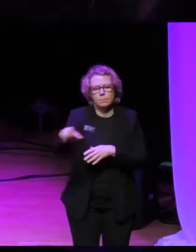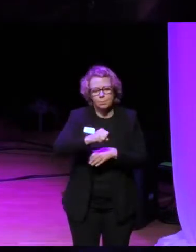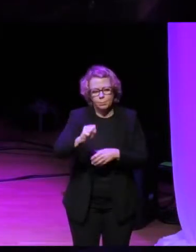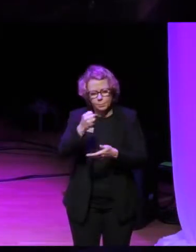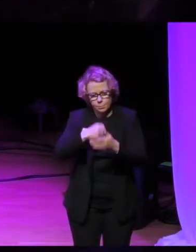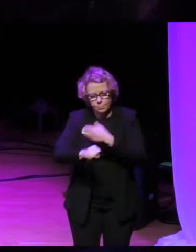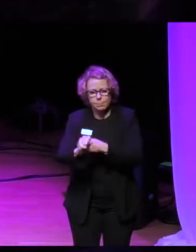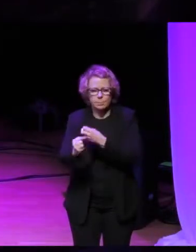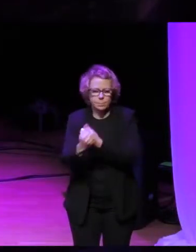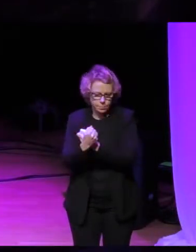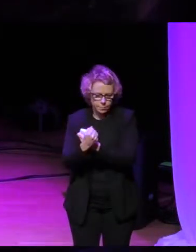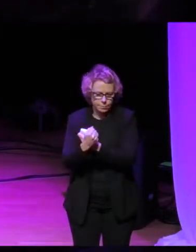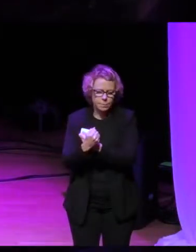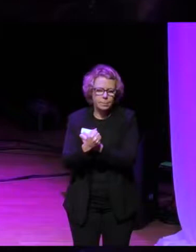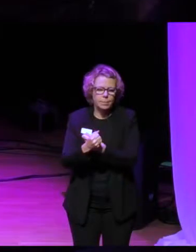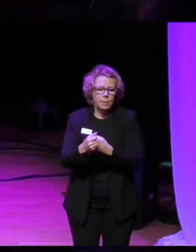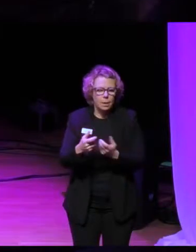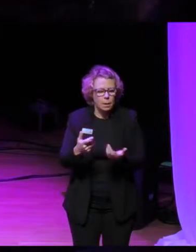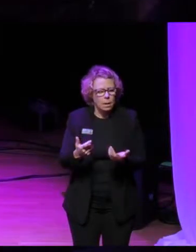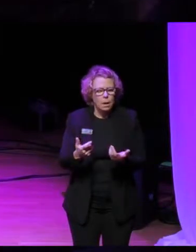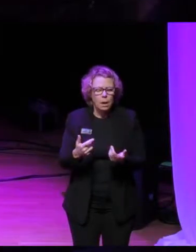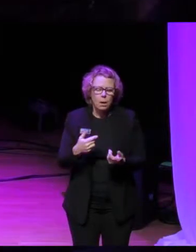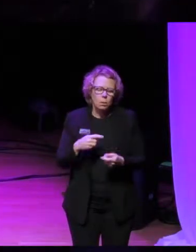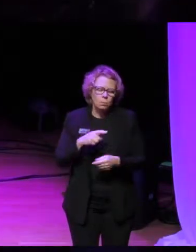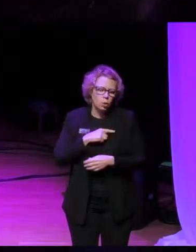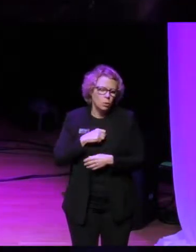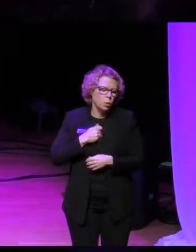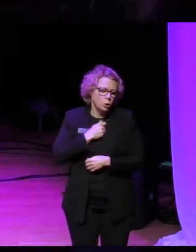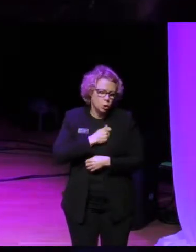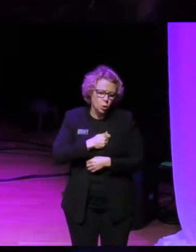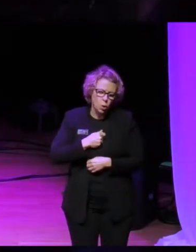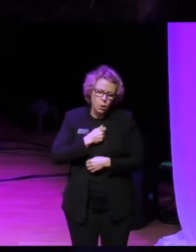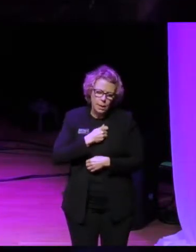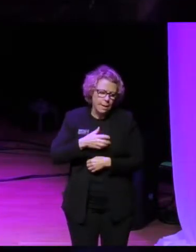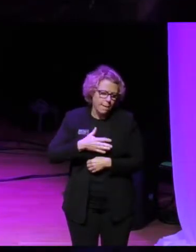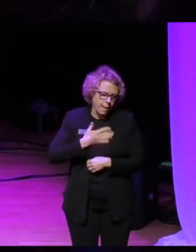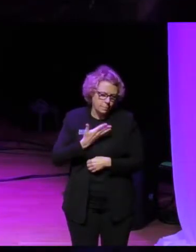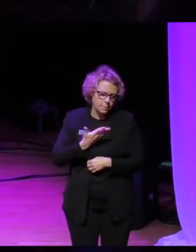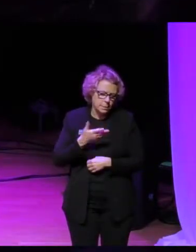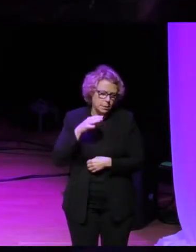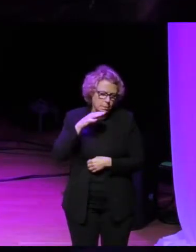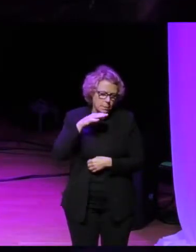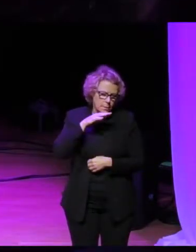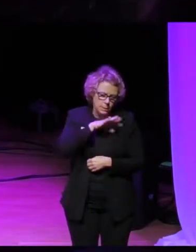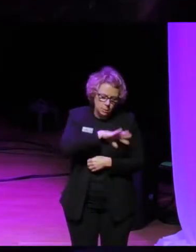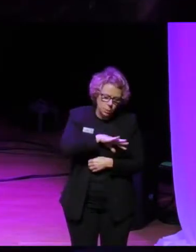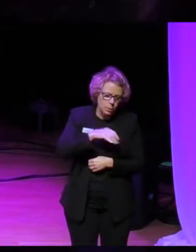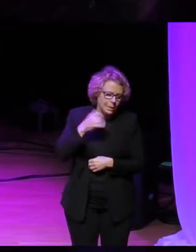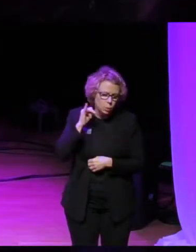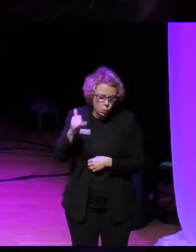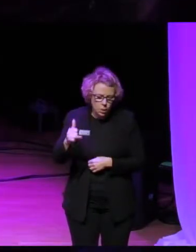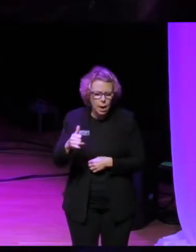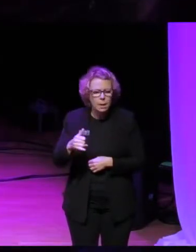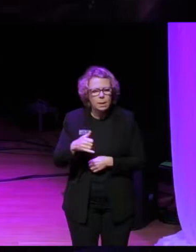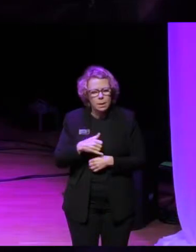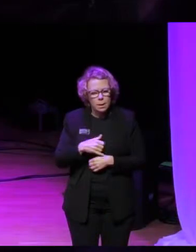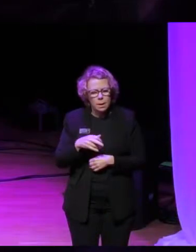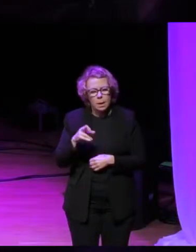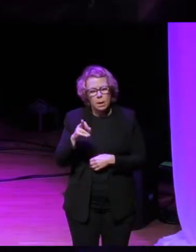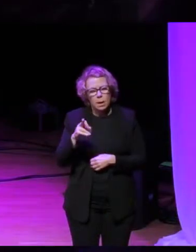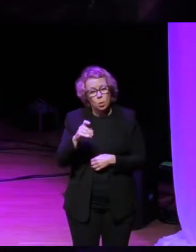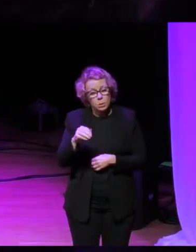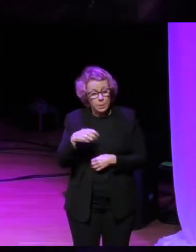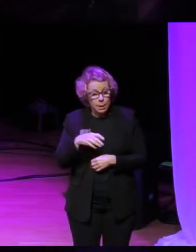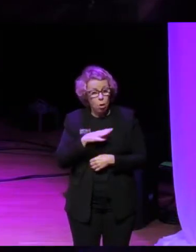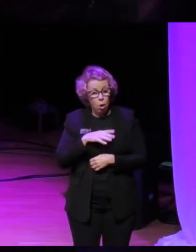detention. It's a really sad and horrible situation. Rosa Maria was accompanied by a relative